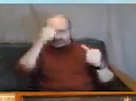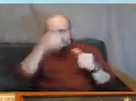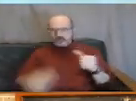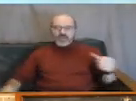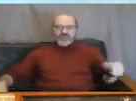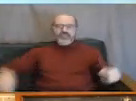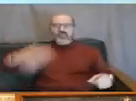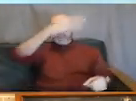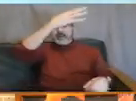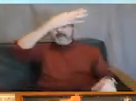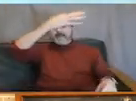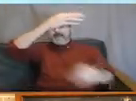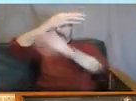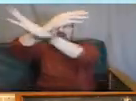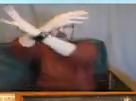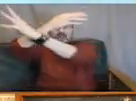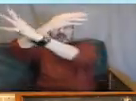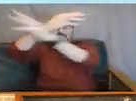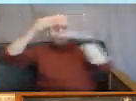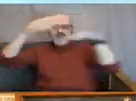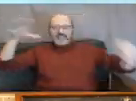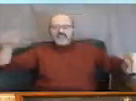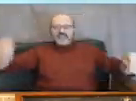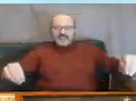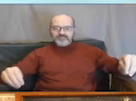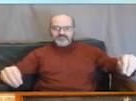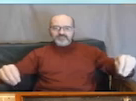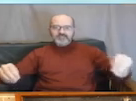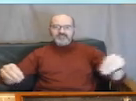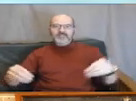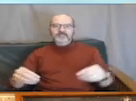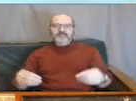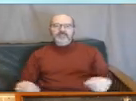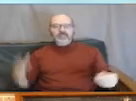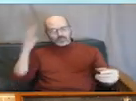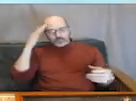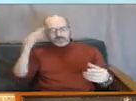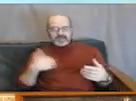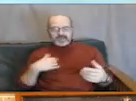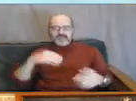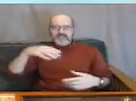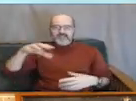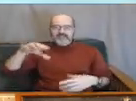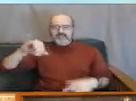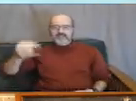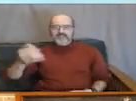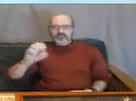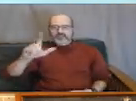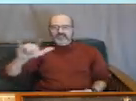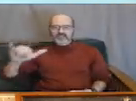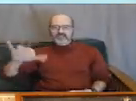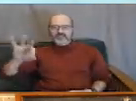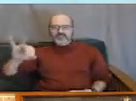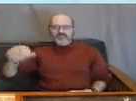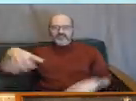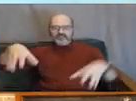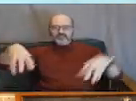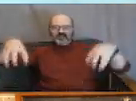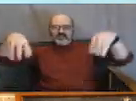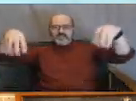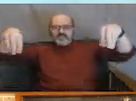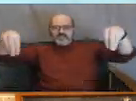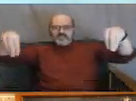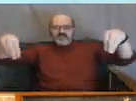to throw it up and under and catch, and you're going to wind up in that jellyfish hand position again. Let me show